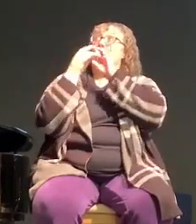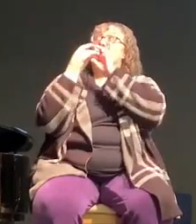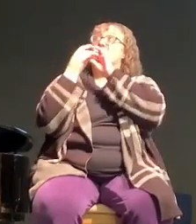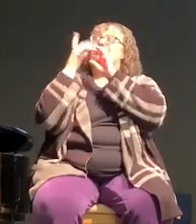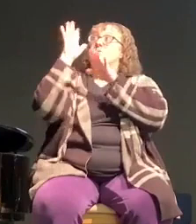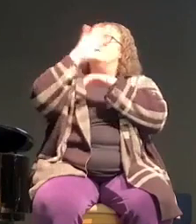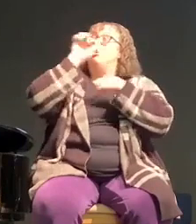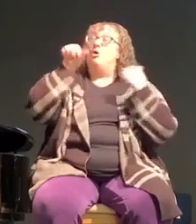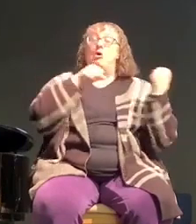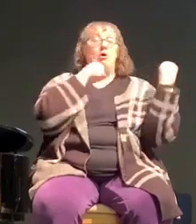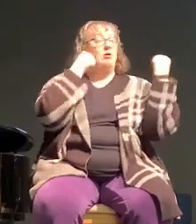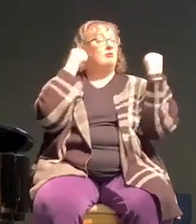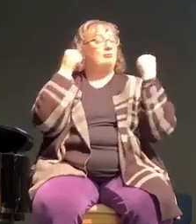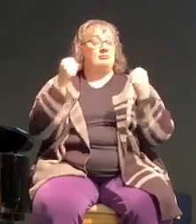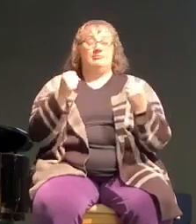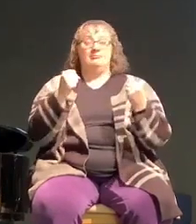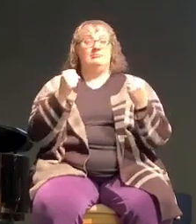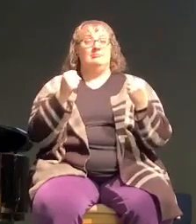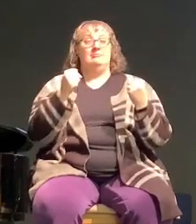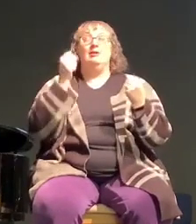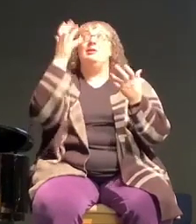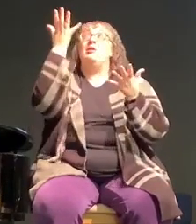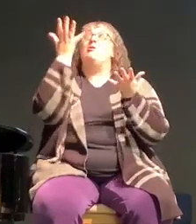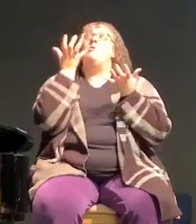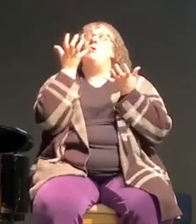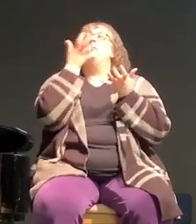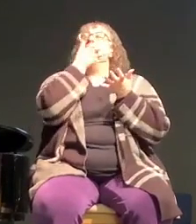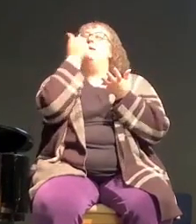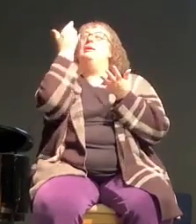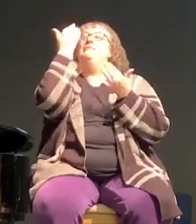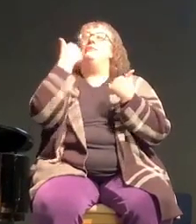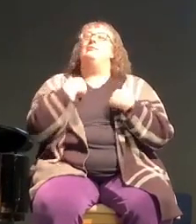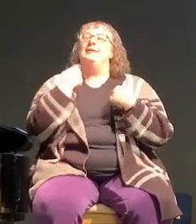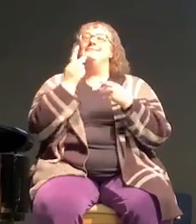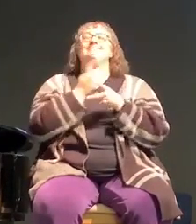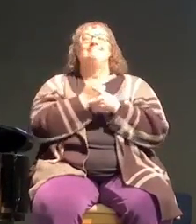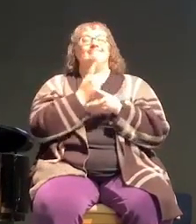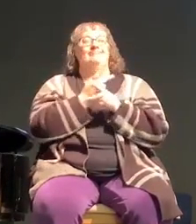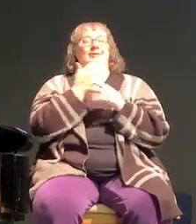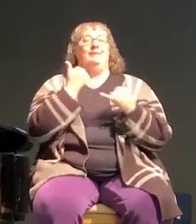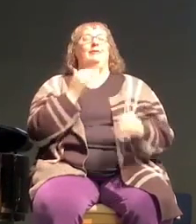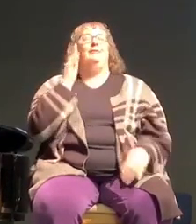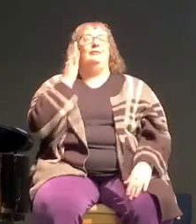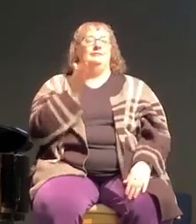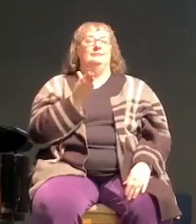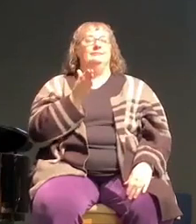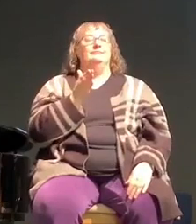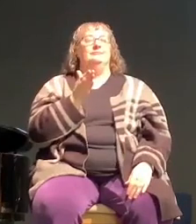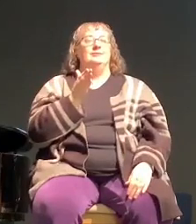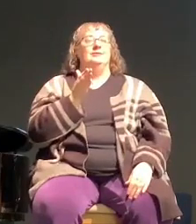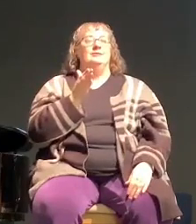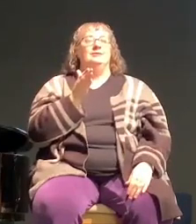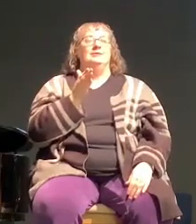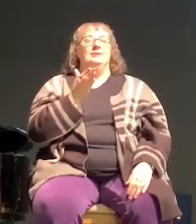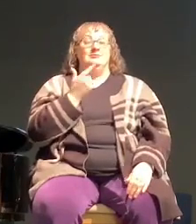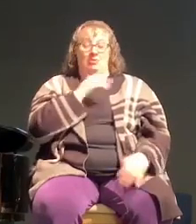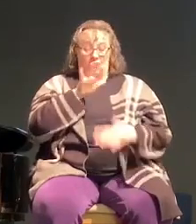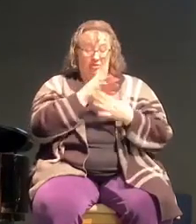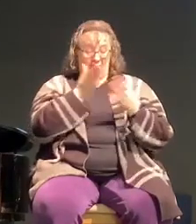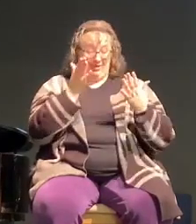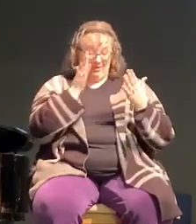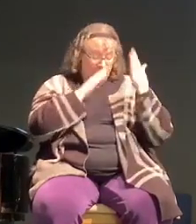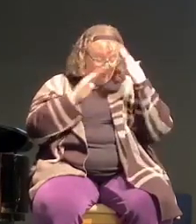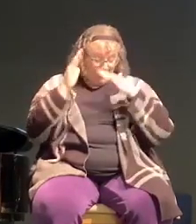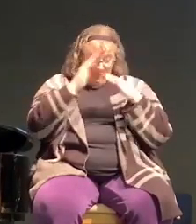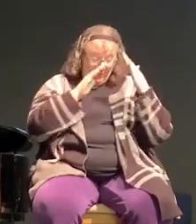all powerful, and that He wants the best for me and will take care of me. That takes off all the things that I normally would worry